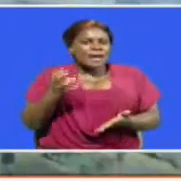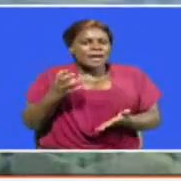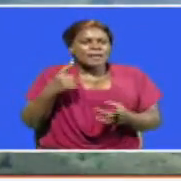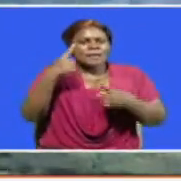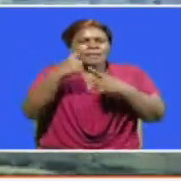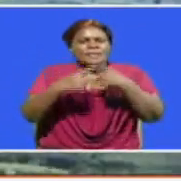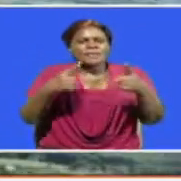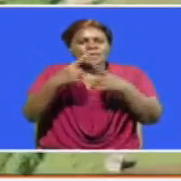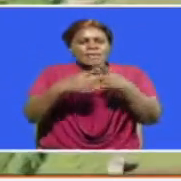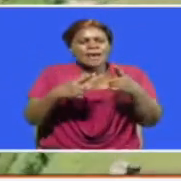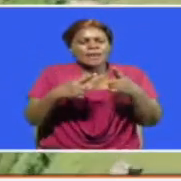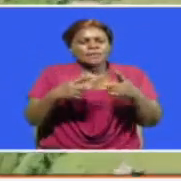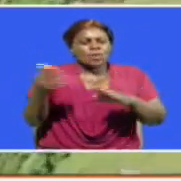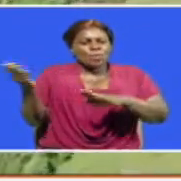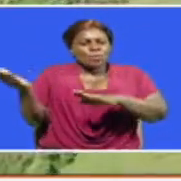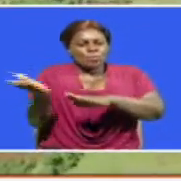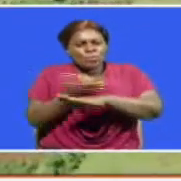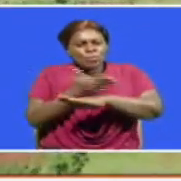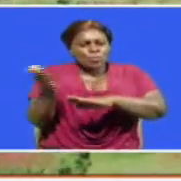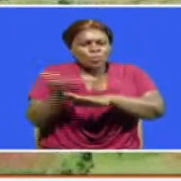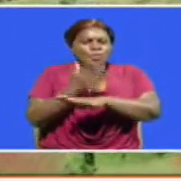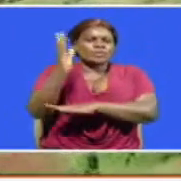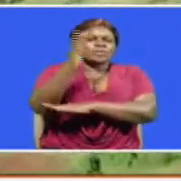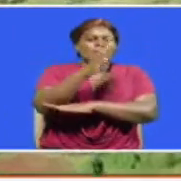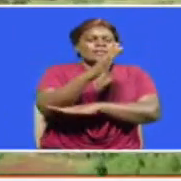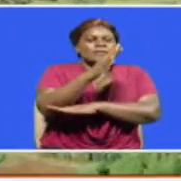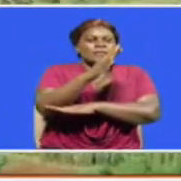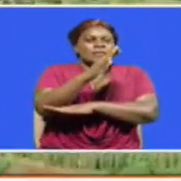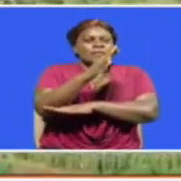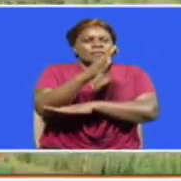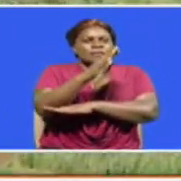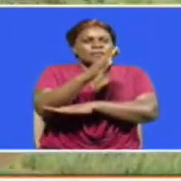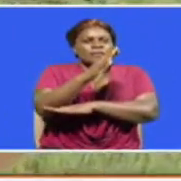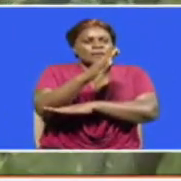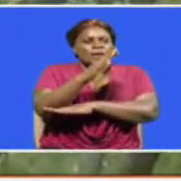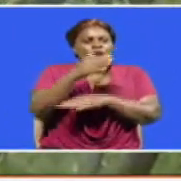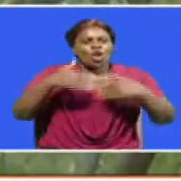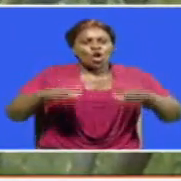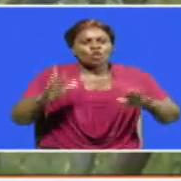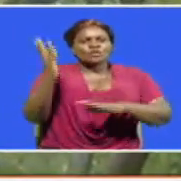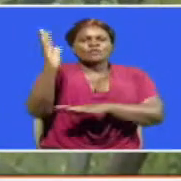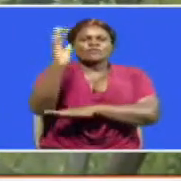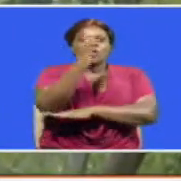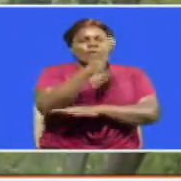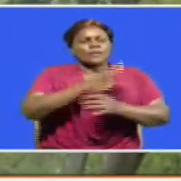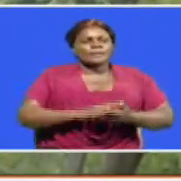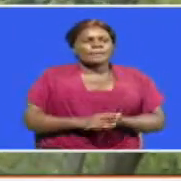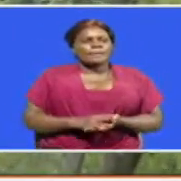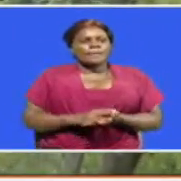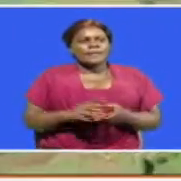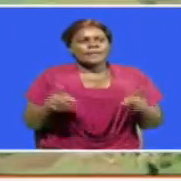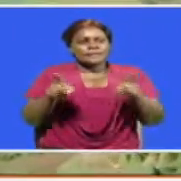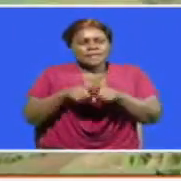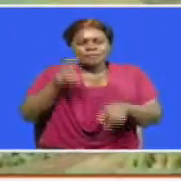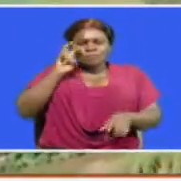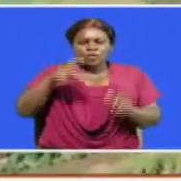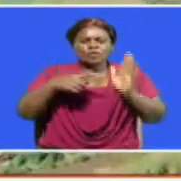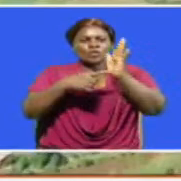decades of exploitation have led to large areas of the forest being degraded or lost. An aerial view